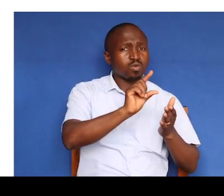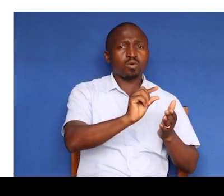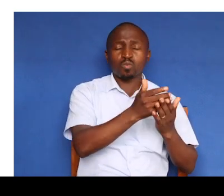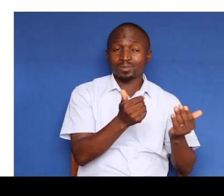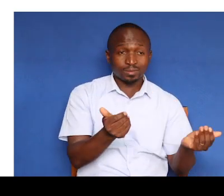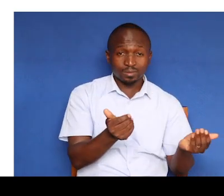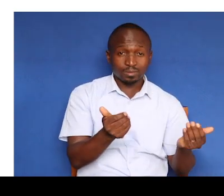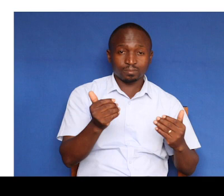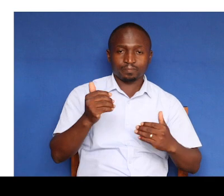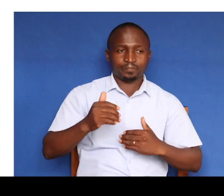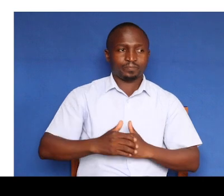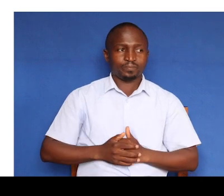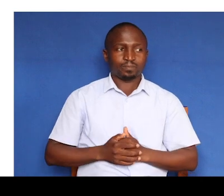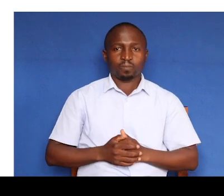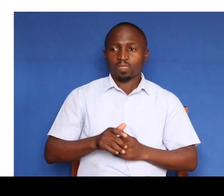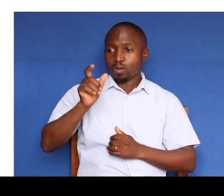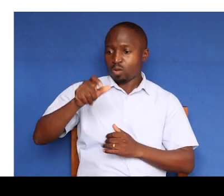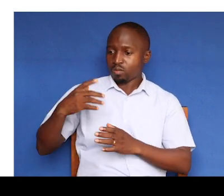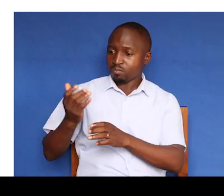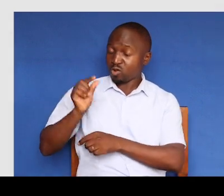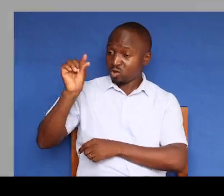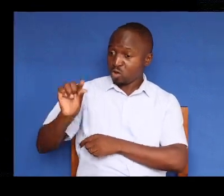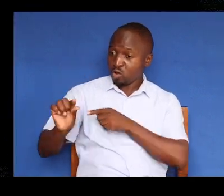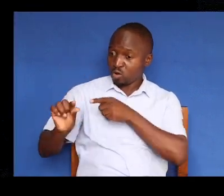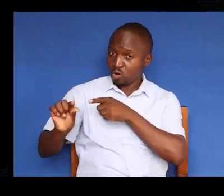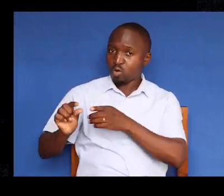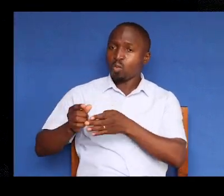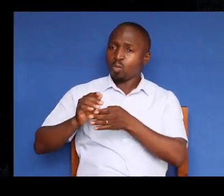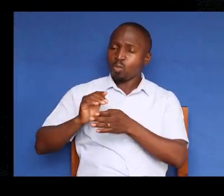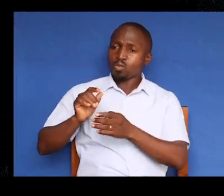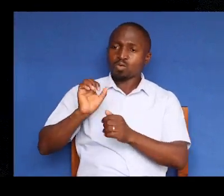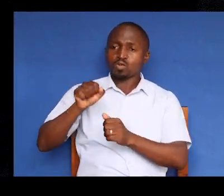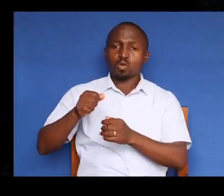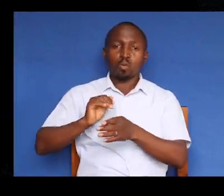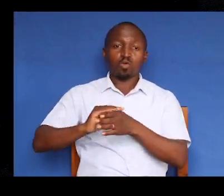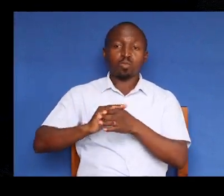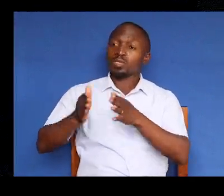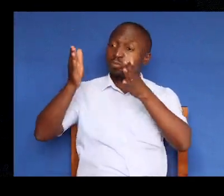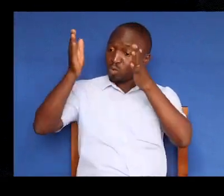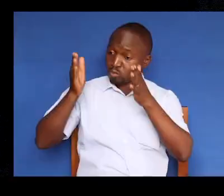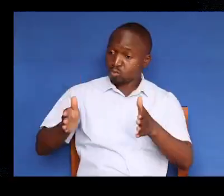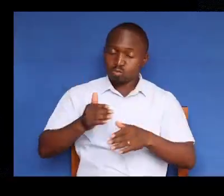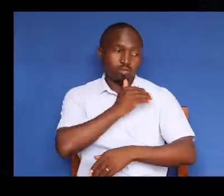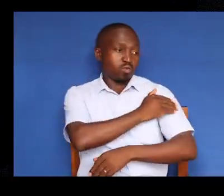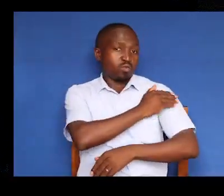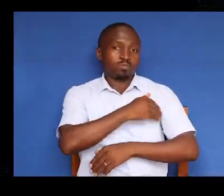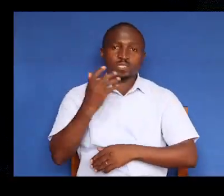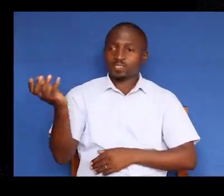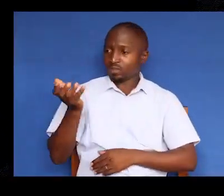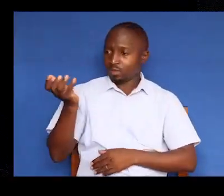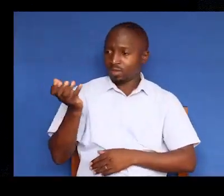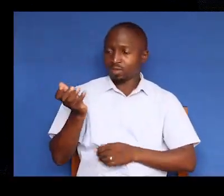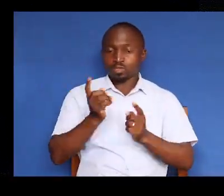because low income earners are the main users of public utilities